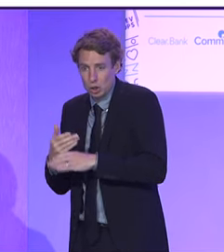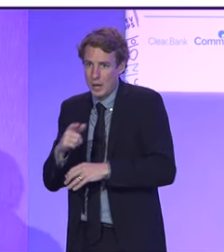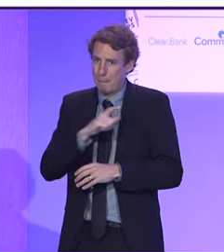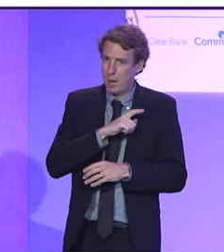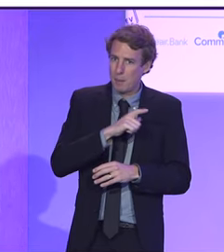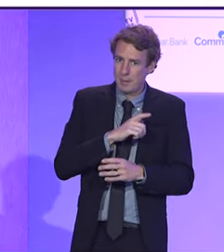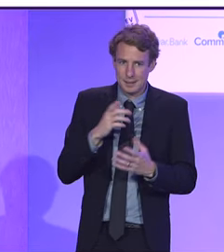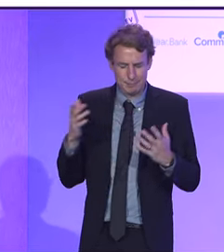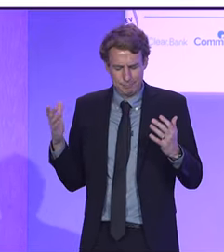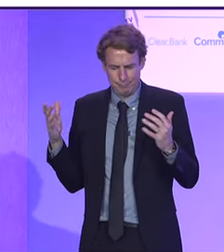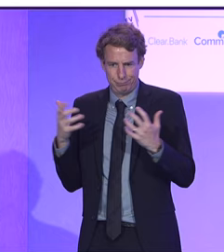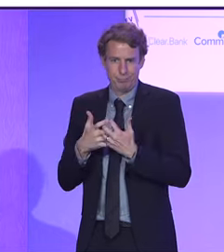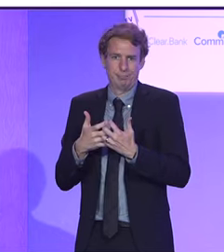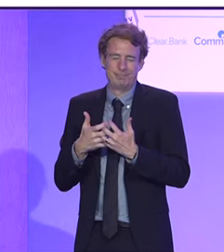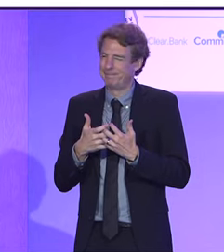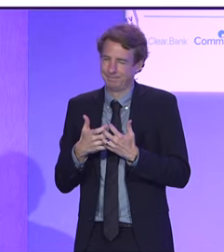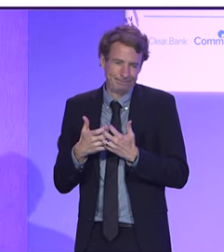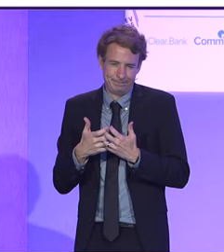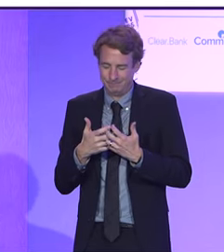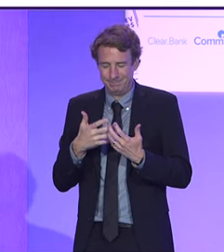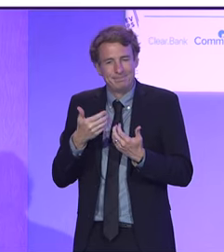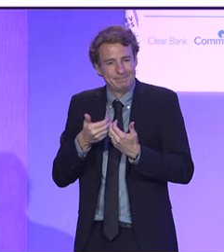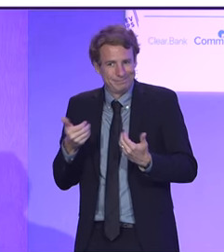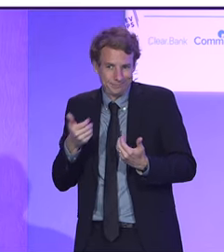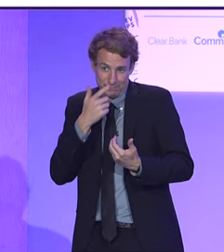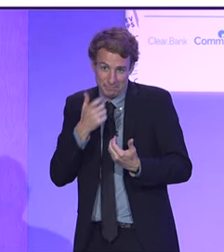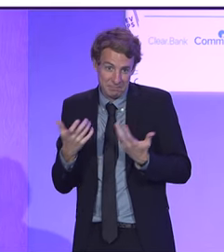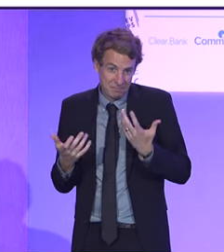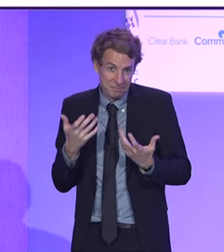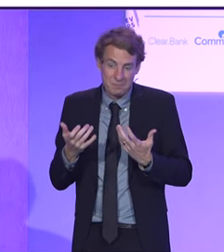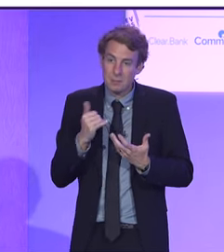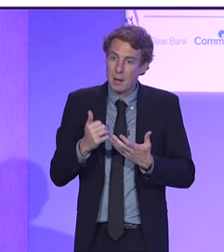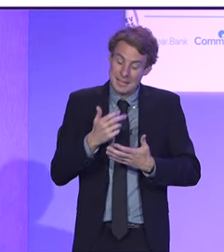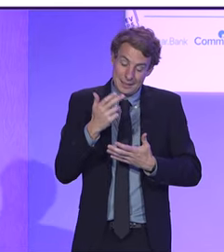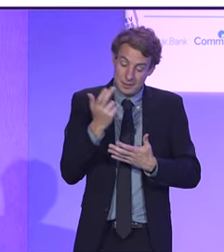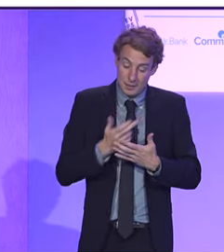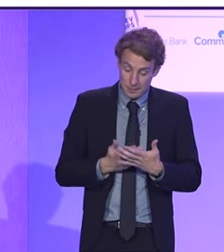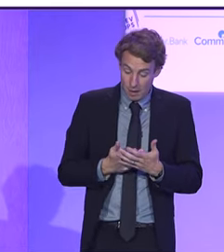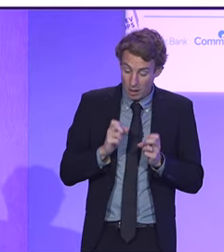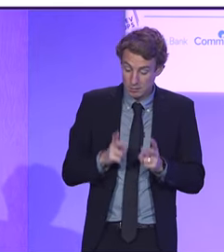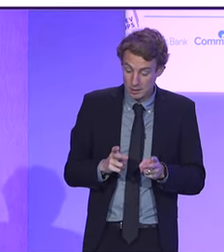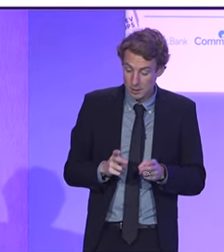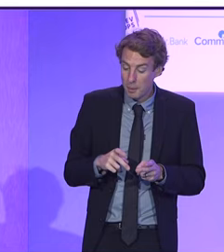fact, that's what happens most of the time. We design a system, and it turns out the function of the system is something completely different.